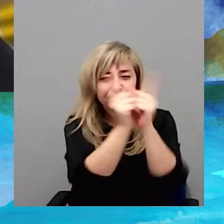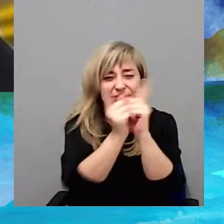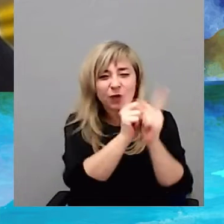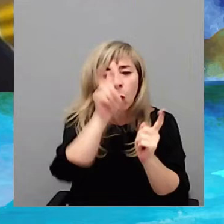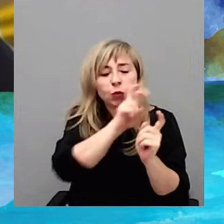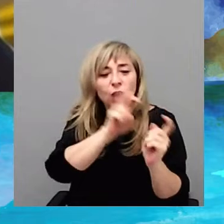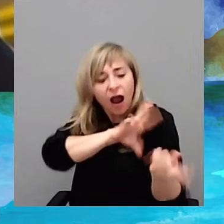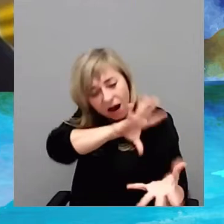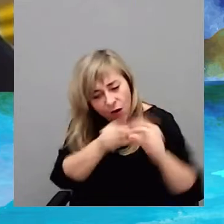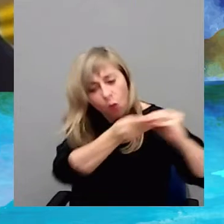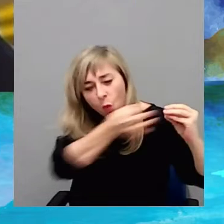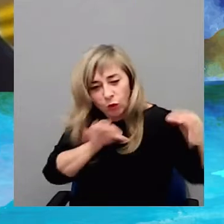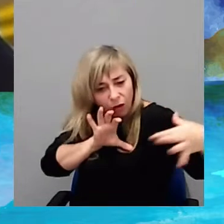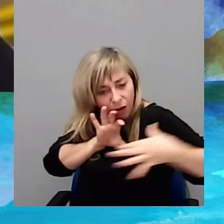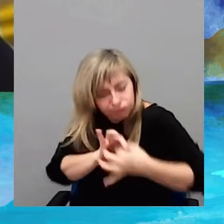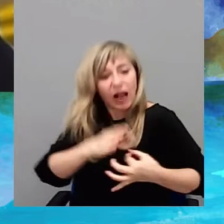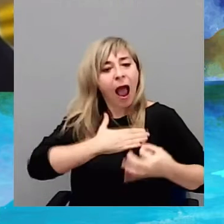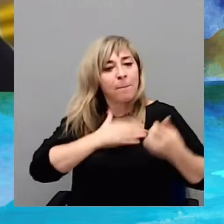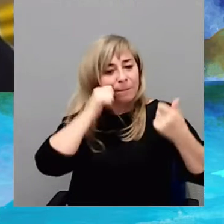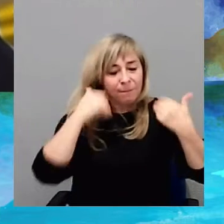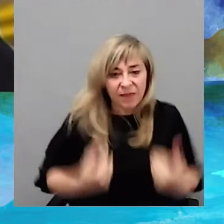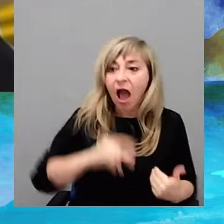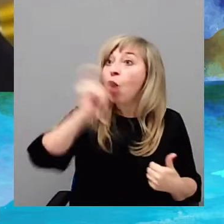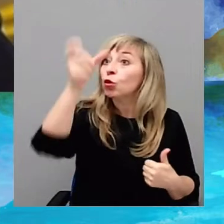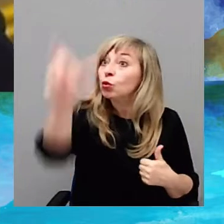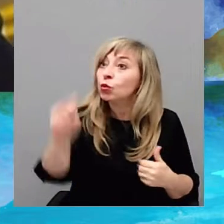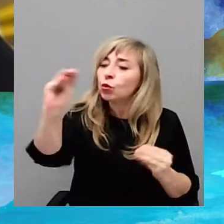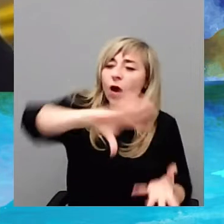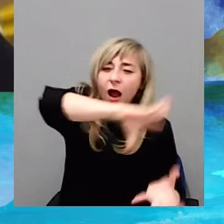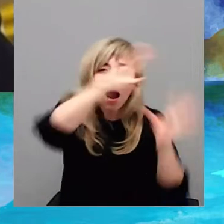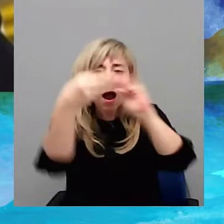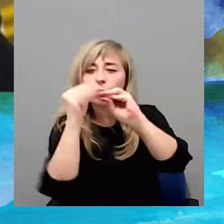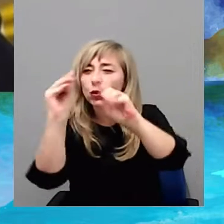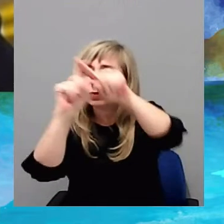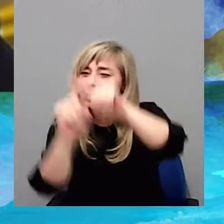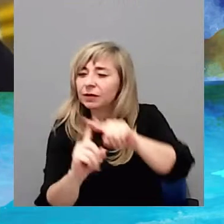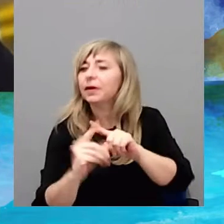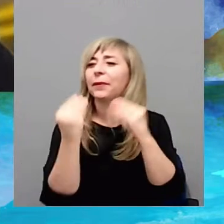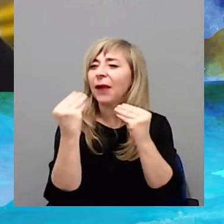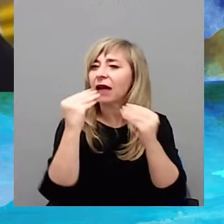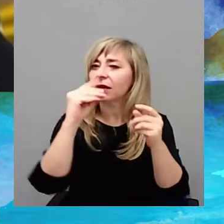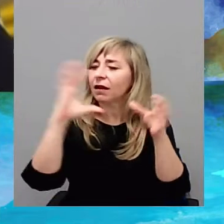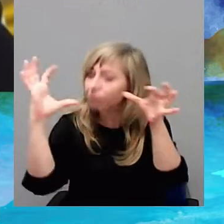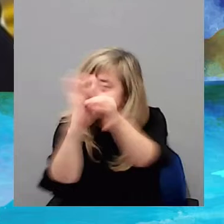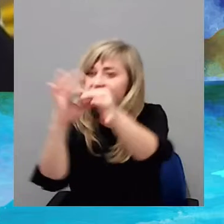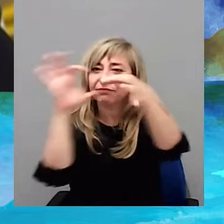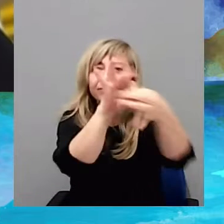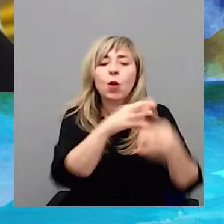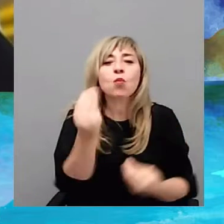it's quite simple to do, actually, and adapts very well to the needs of the user.